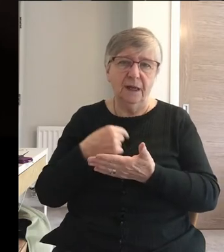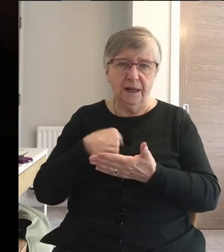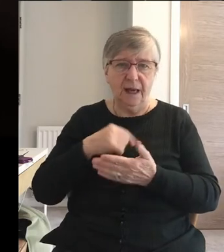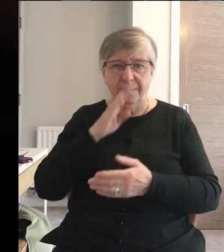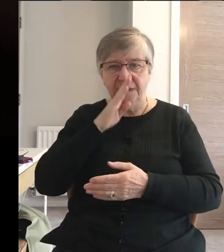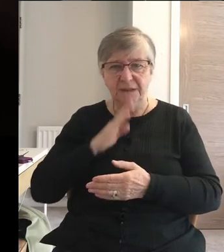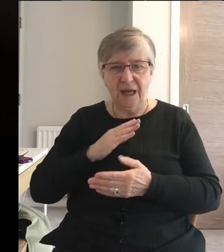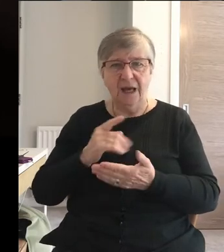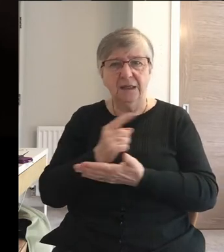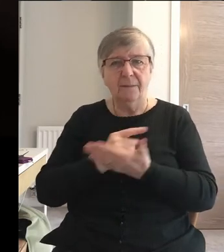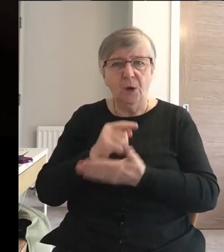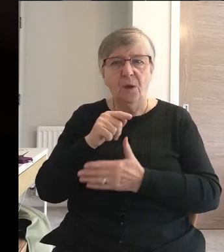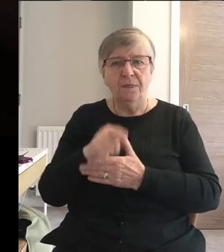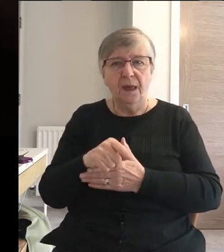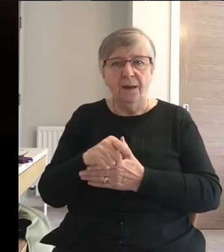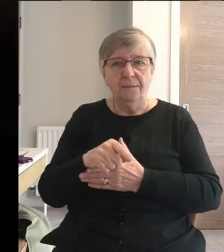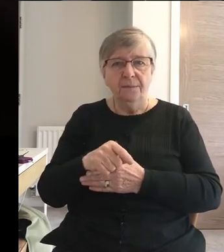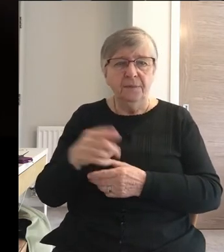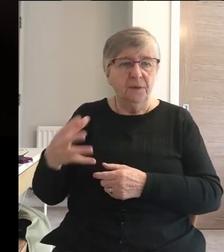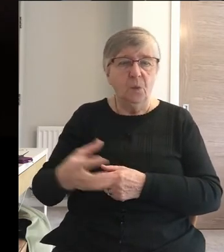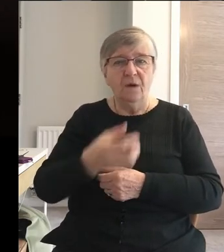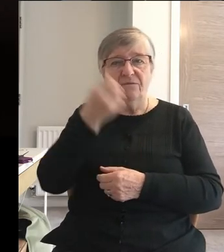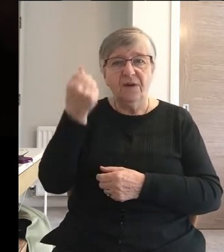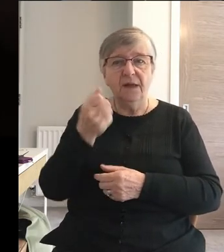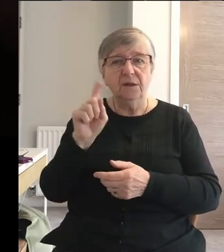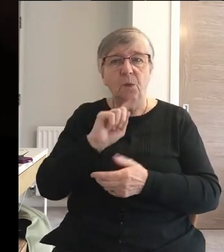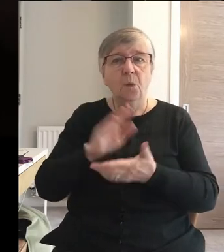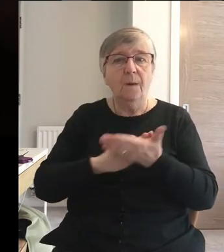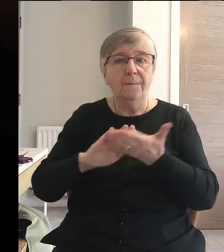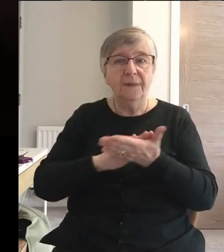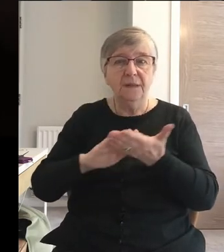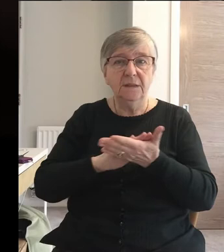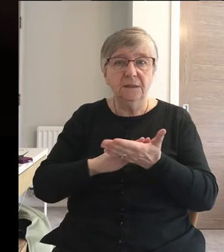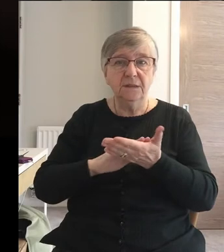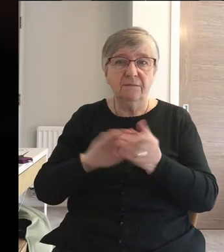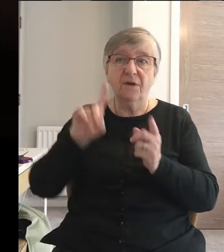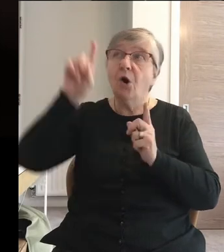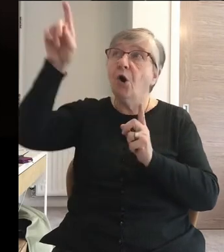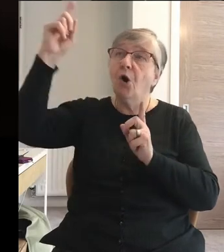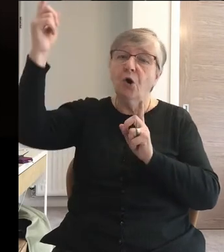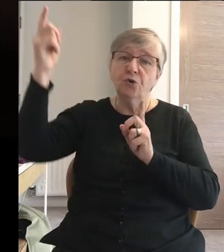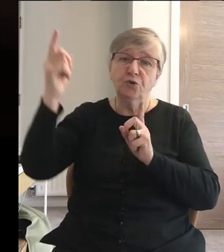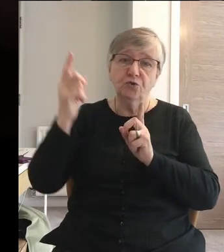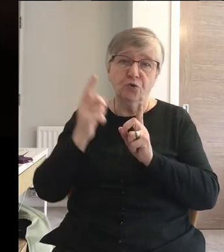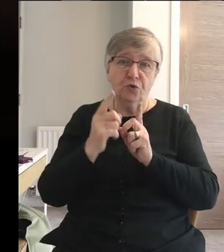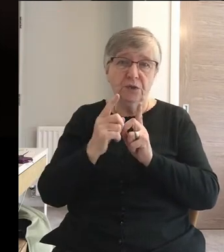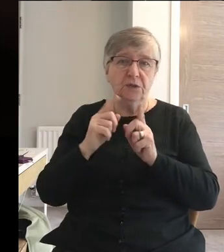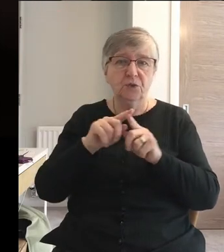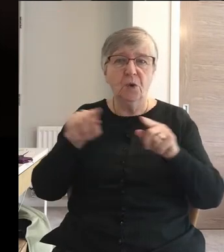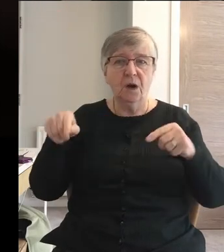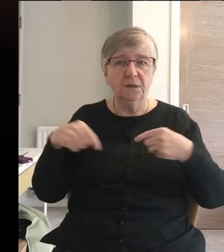over that we discover what it means for God to draw near to us.